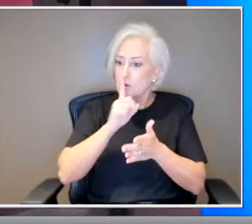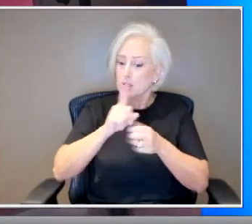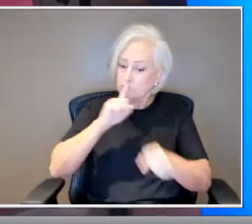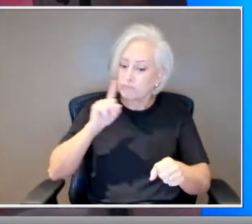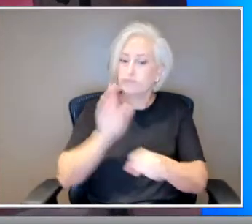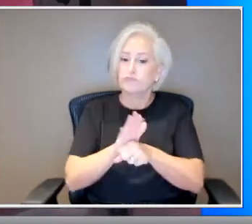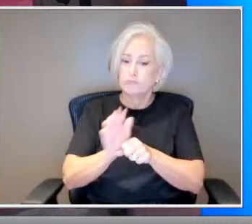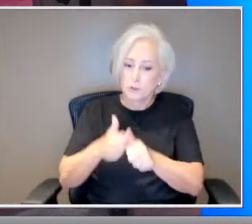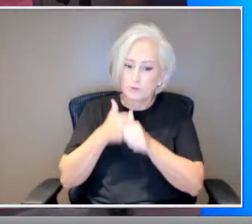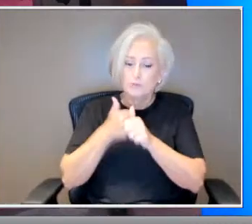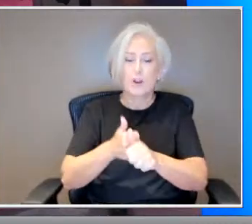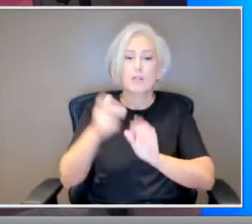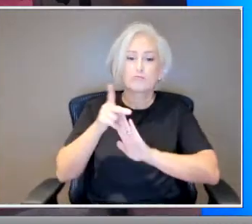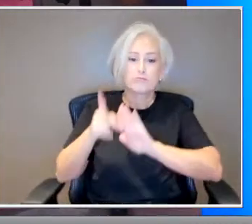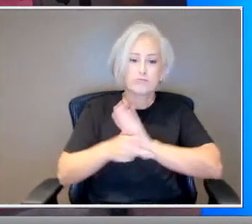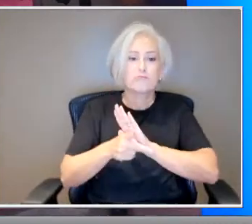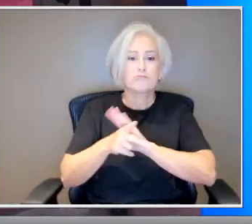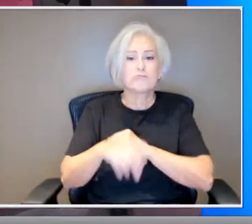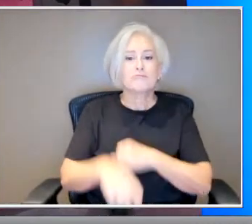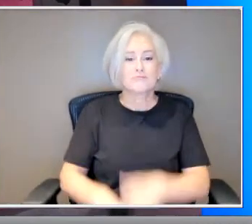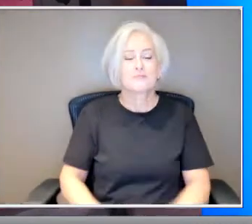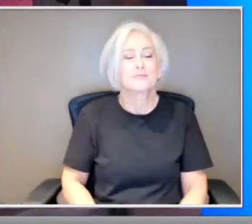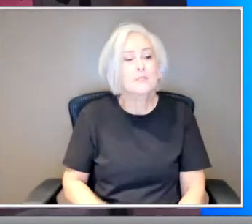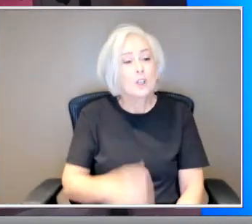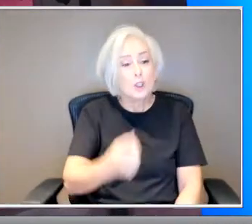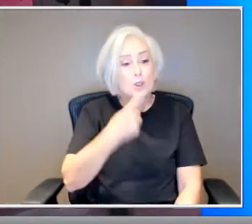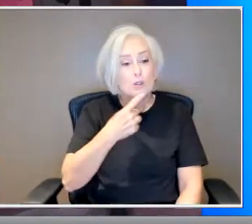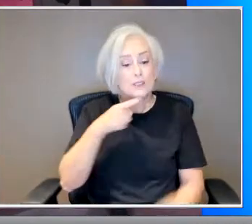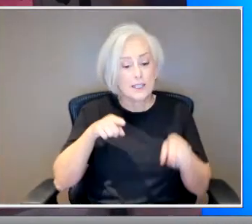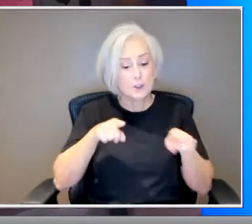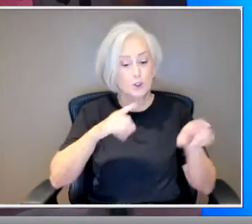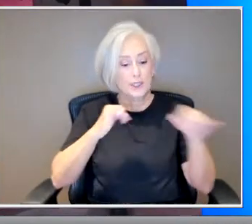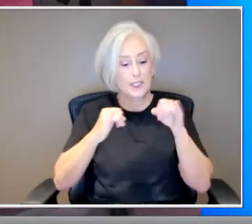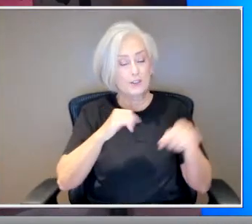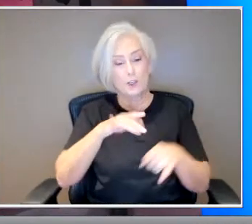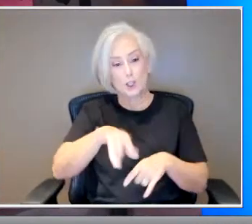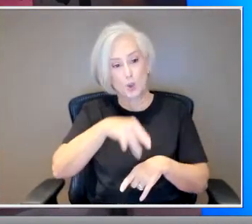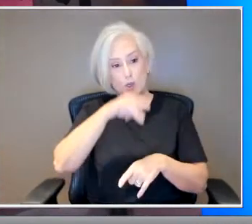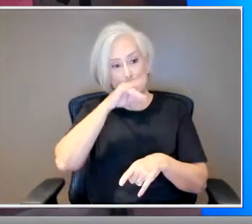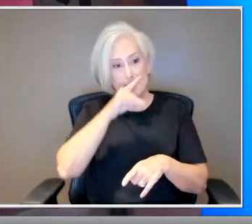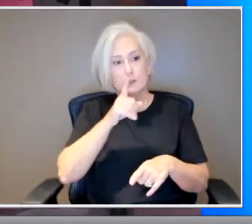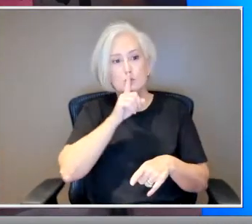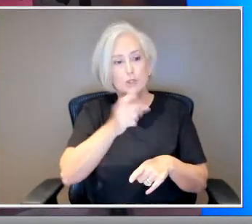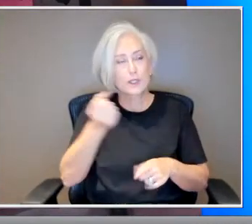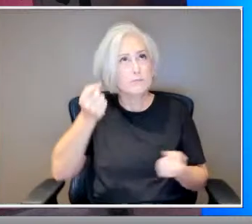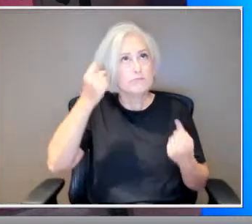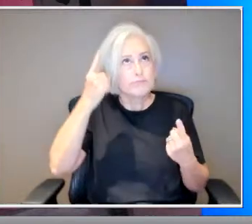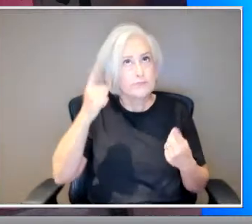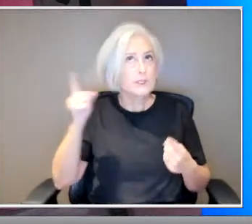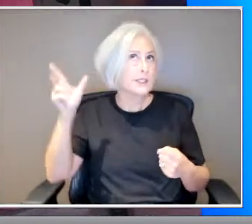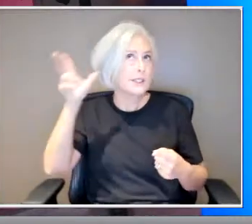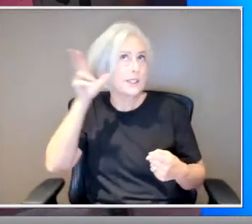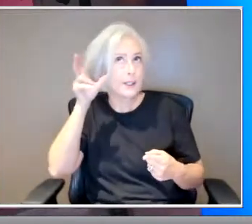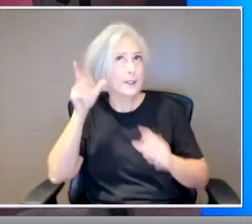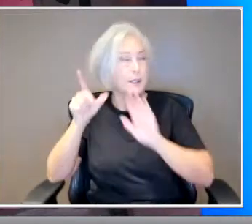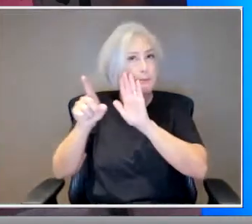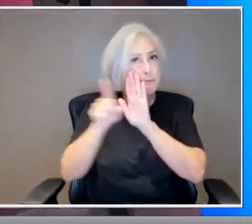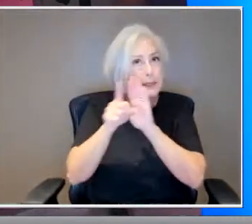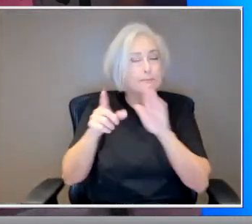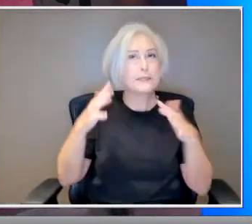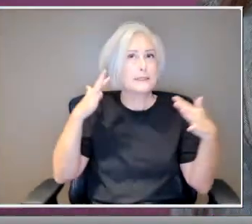patient. Oh, very much so. You were saying during our interview that your kids are kind of in tune with the beeps and sounds that come from you. You know,